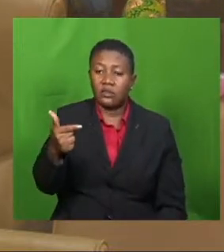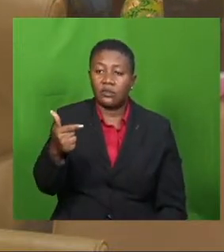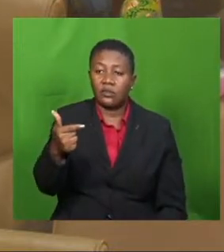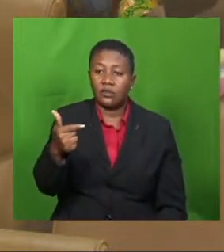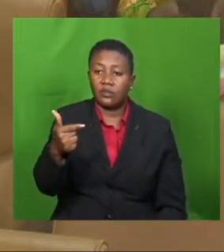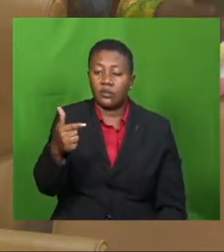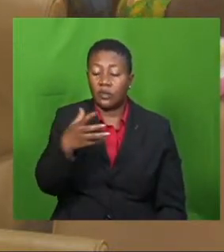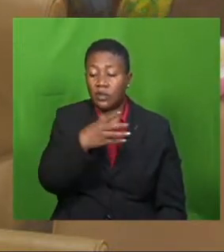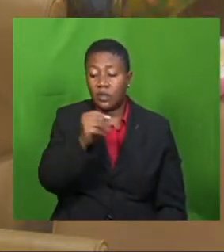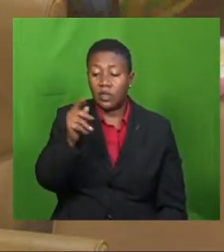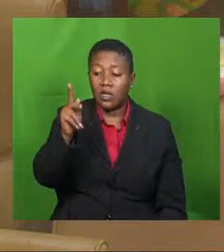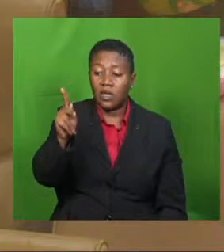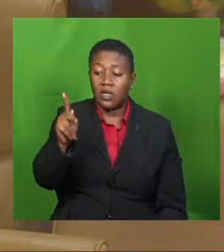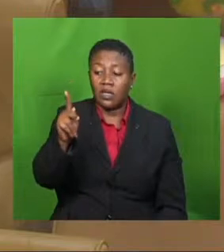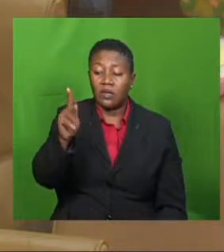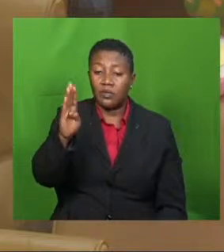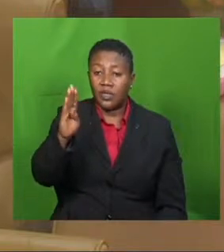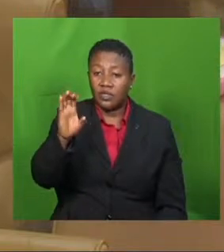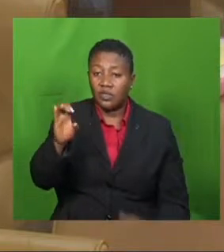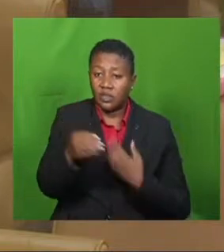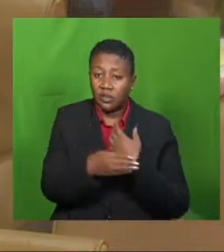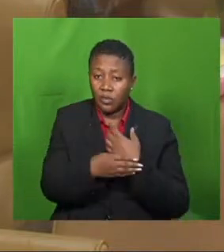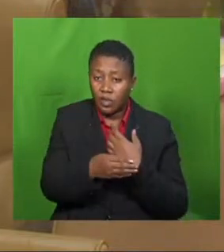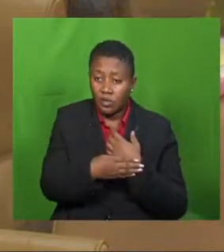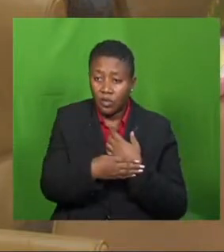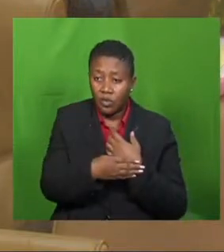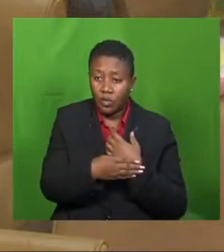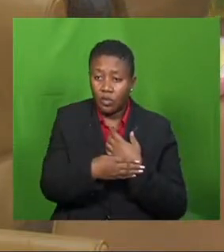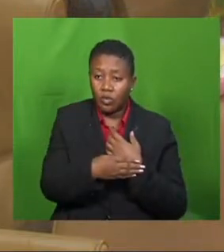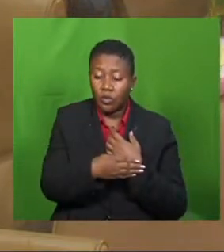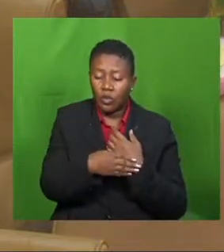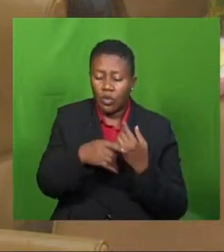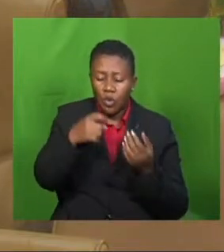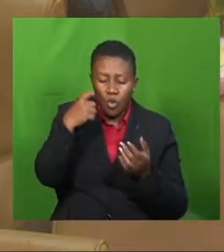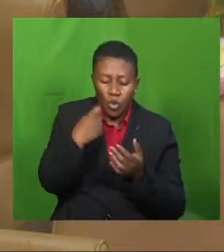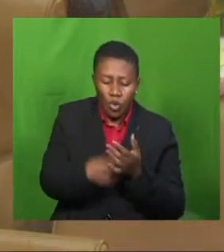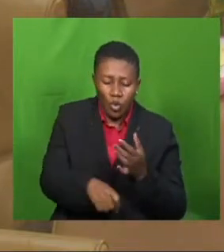and KBC Bank as agent for a total sum of